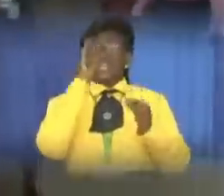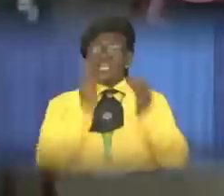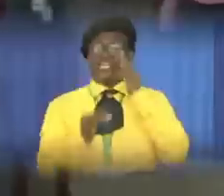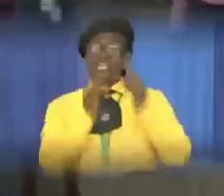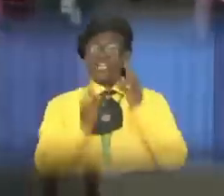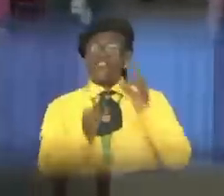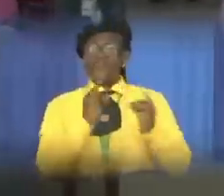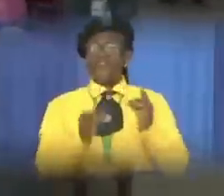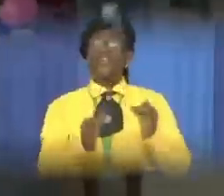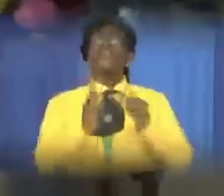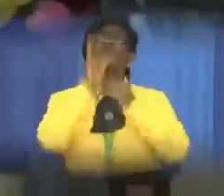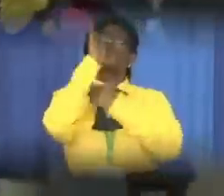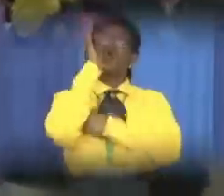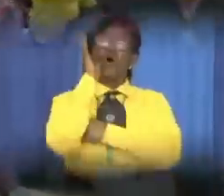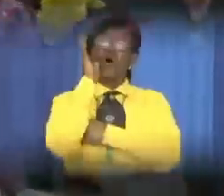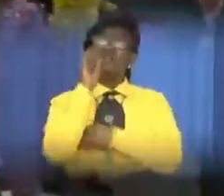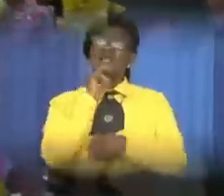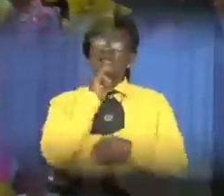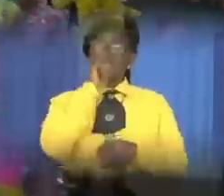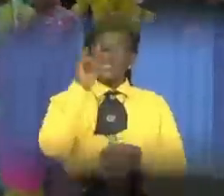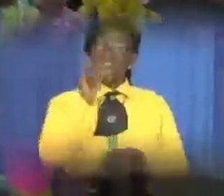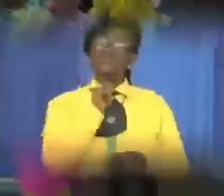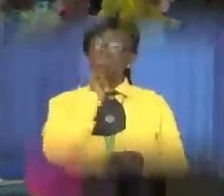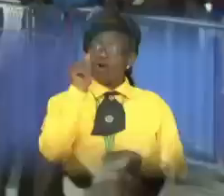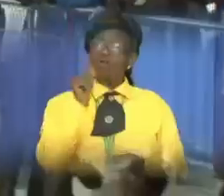Where shall we be now?